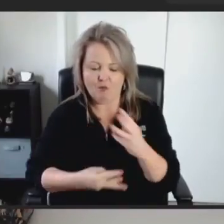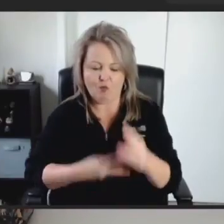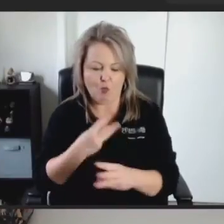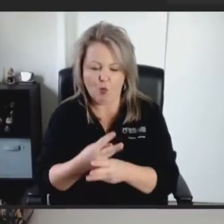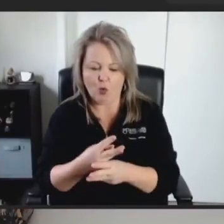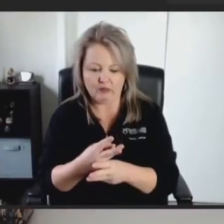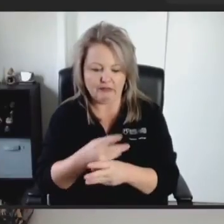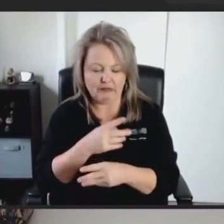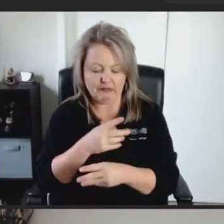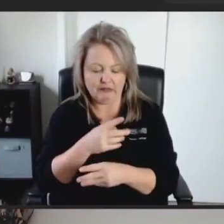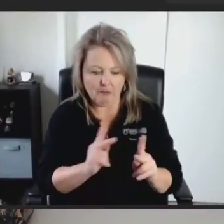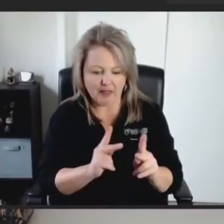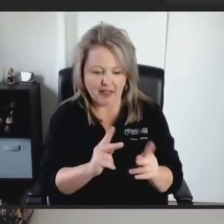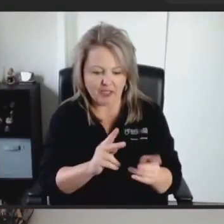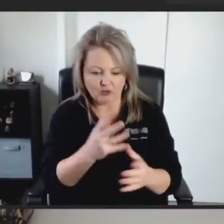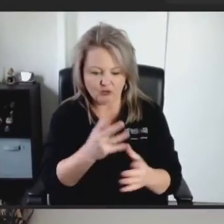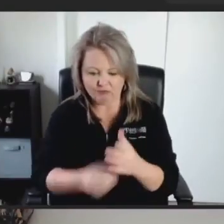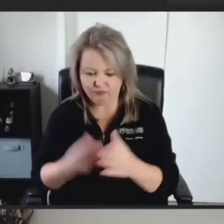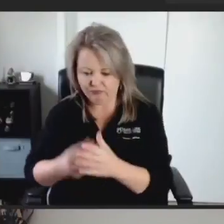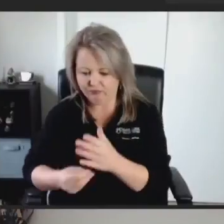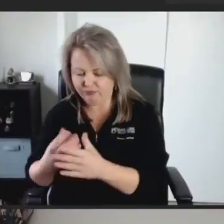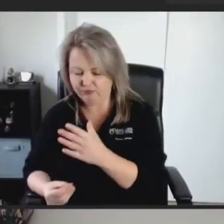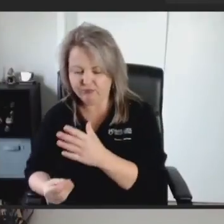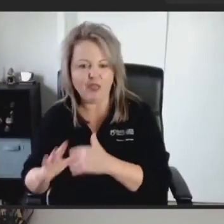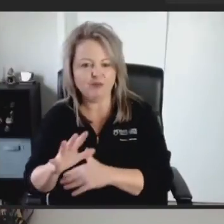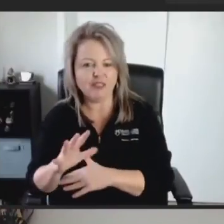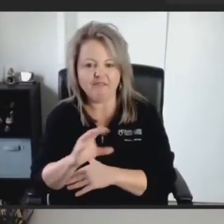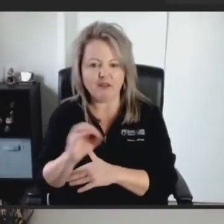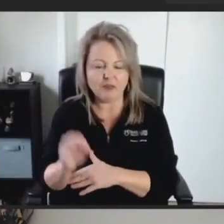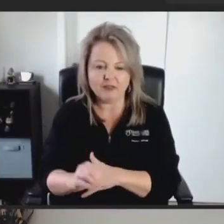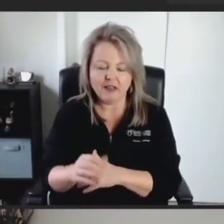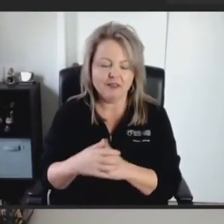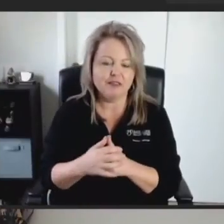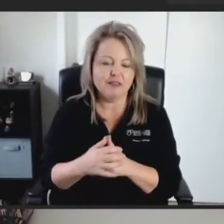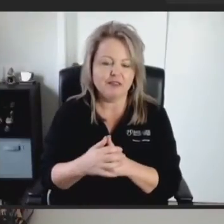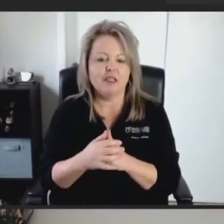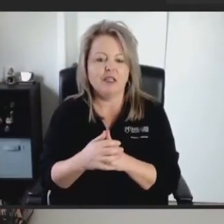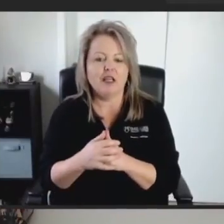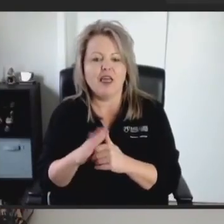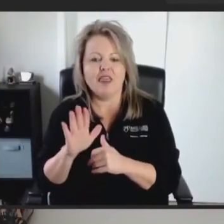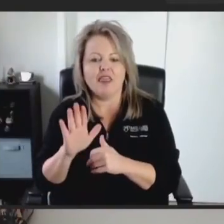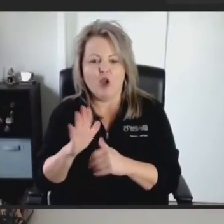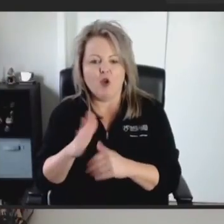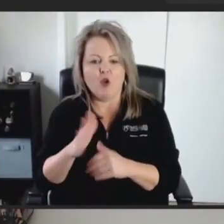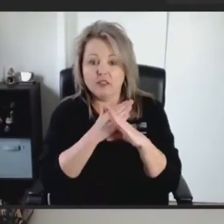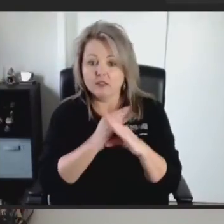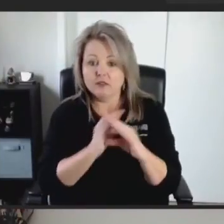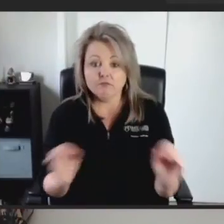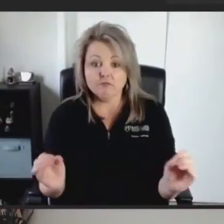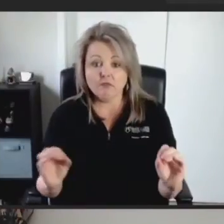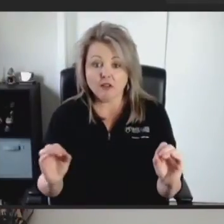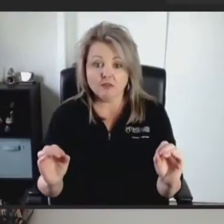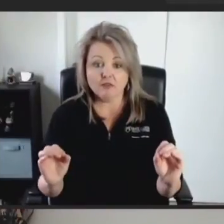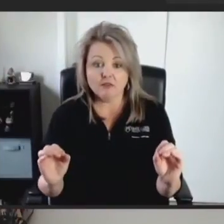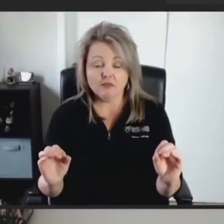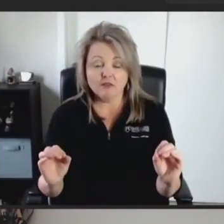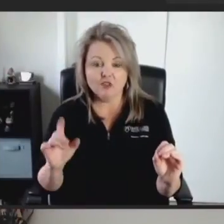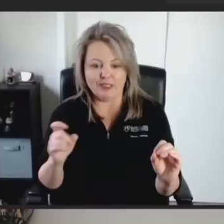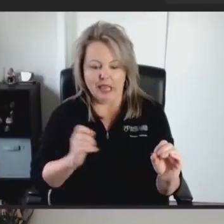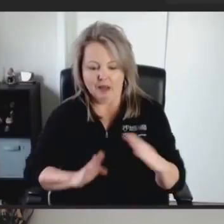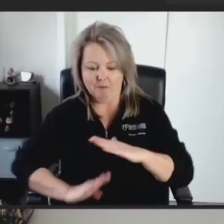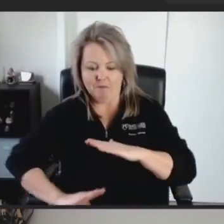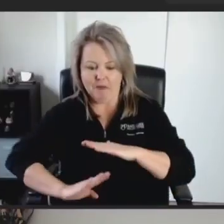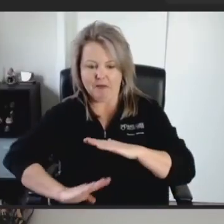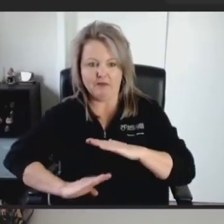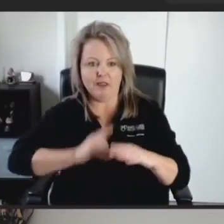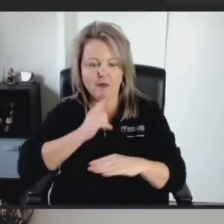population, something like 2 to 5% of the world's population or more. Their vaccines weren't around. They just had the basic public health